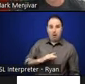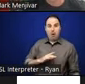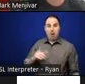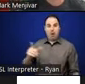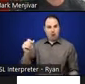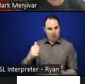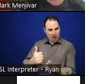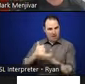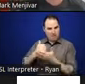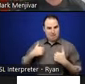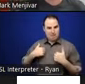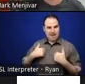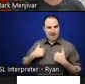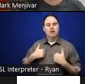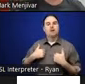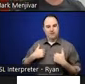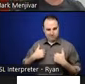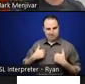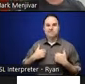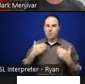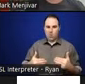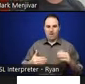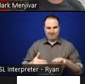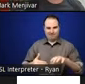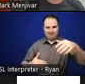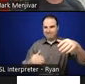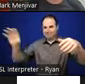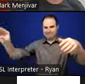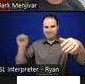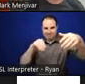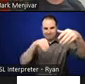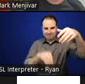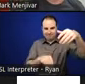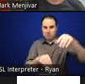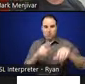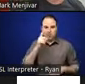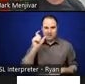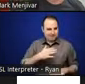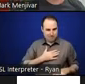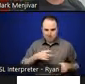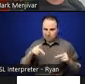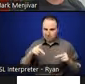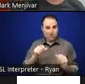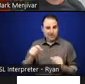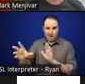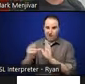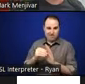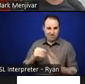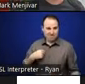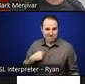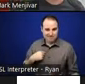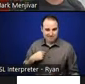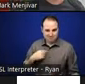you can go ahead and implement them into your own practice. You don't need my permission or anything like that to do it. I think that that freedom of,